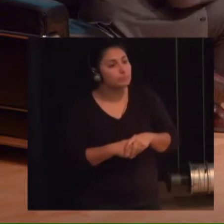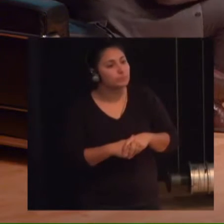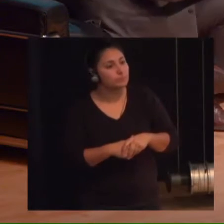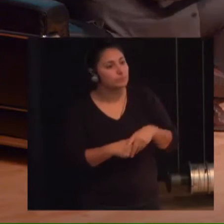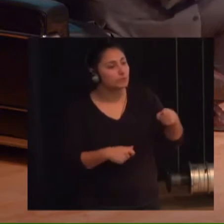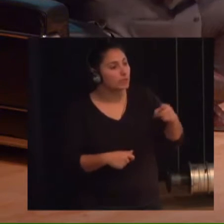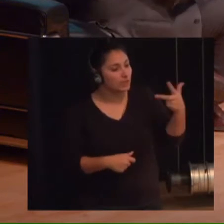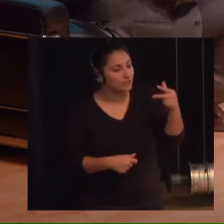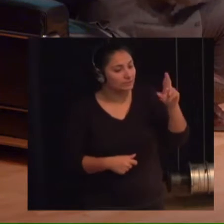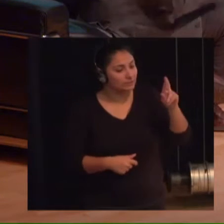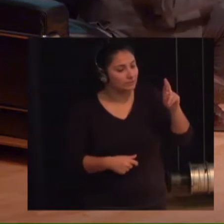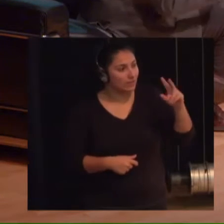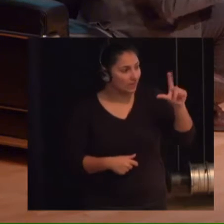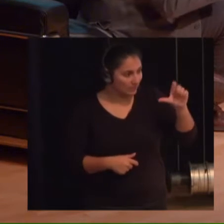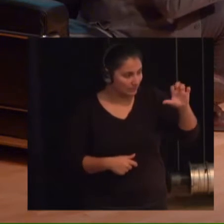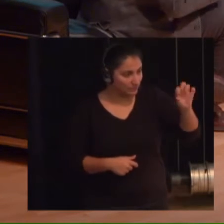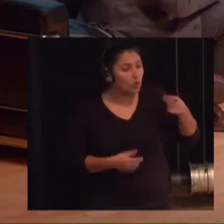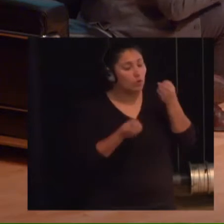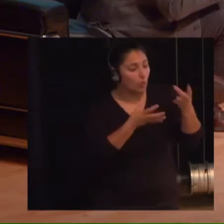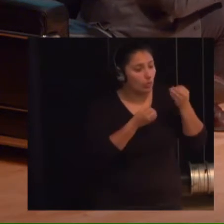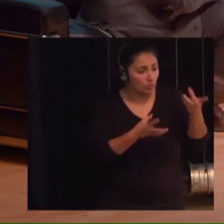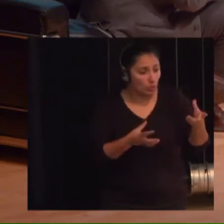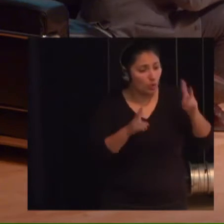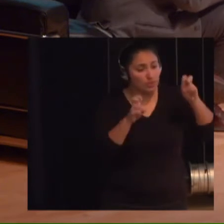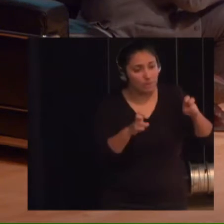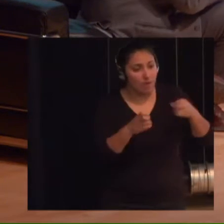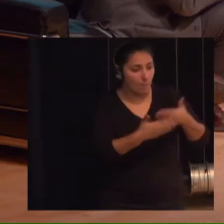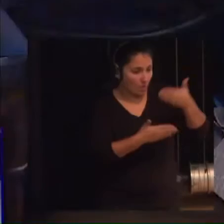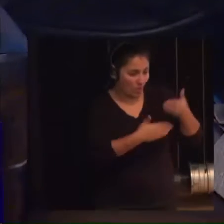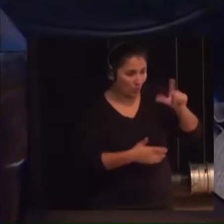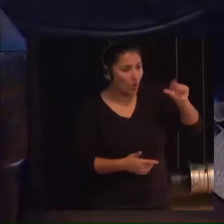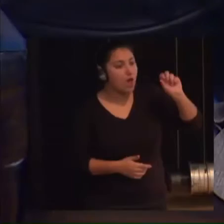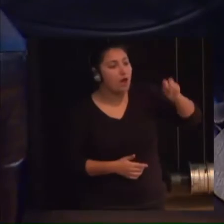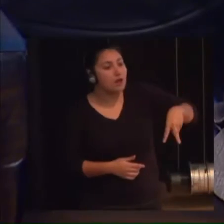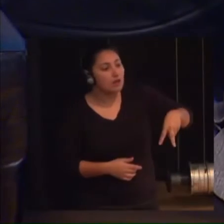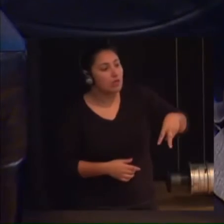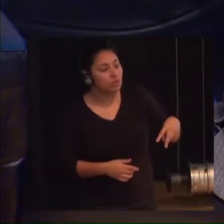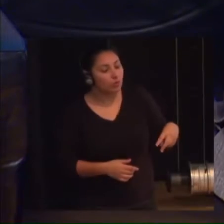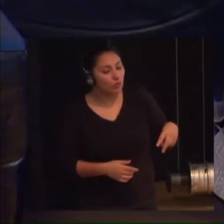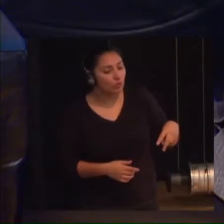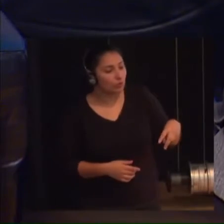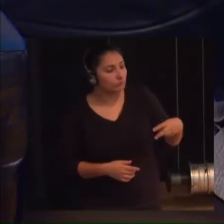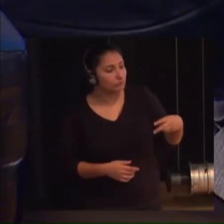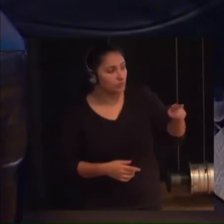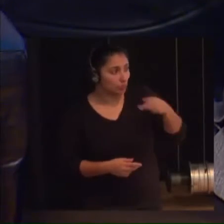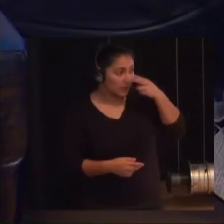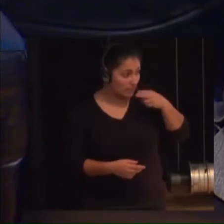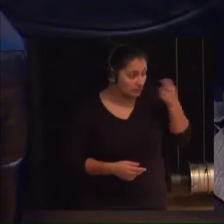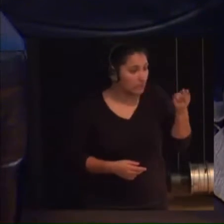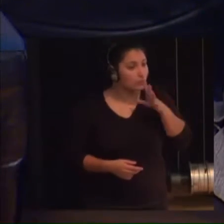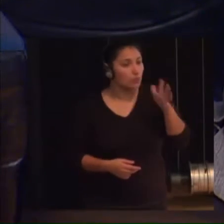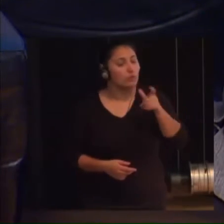way, the number of people that might have the potential to intervene in this sector right now in our country, and they are not